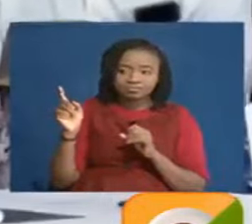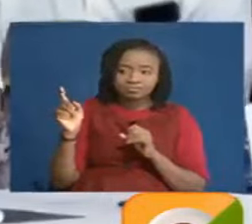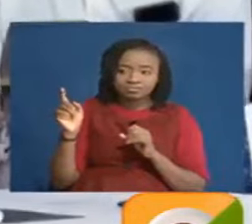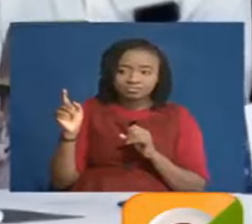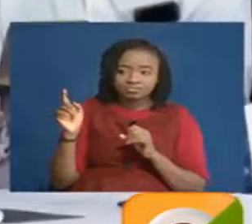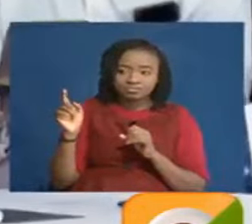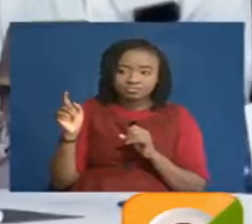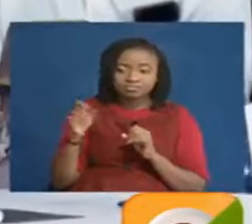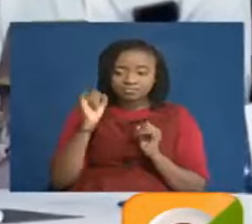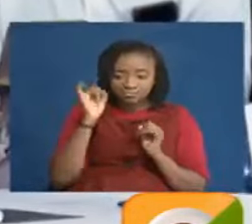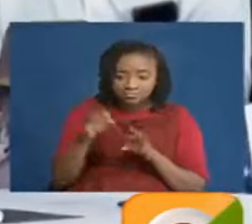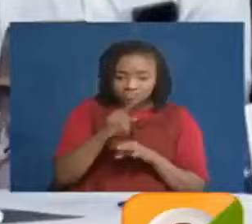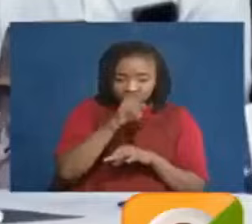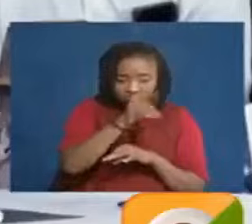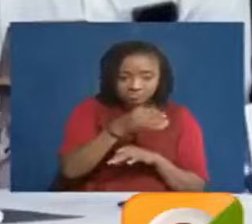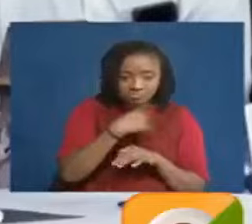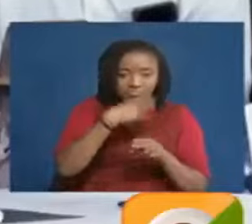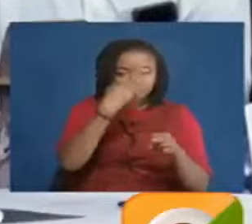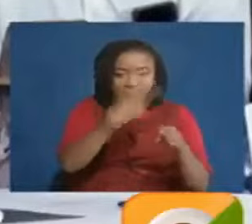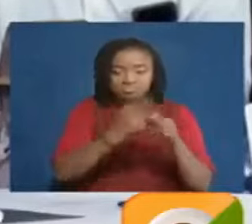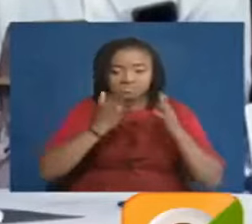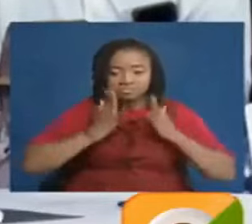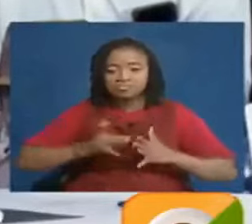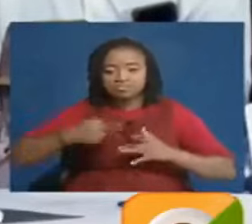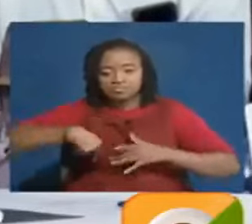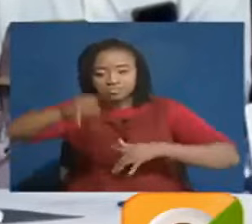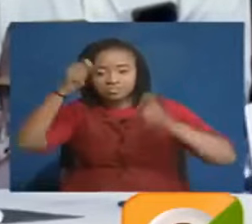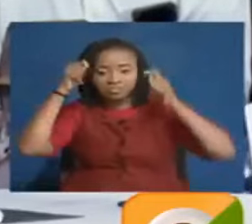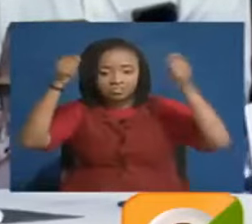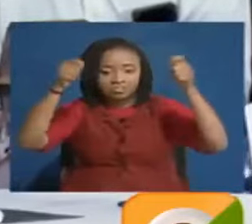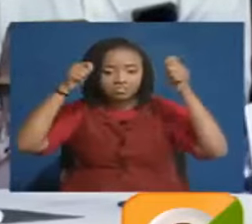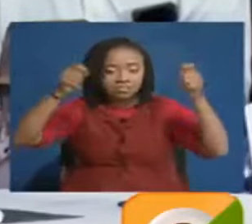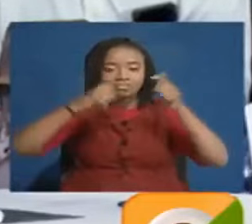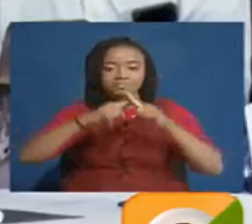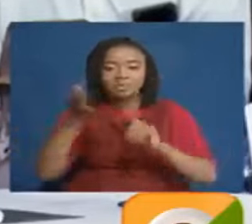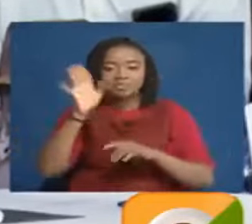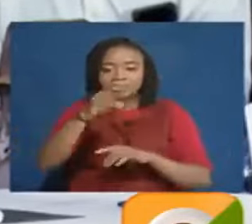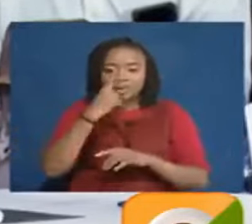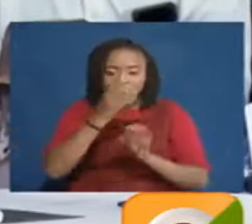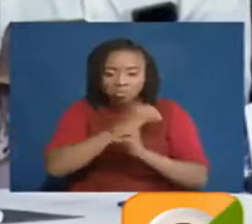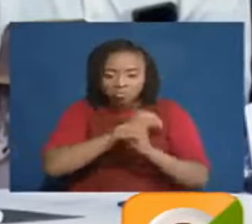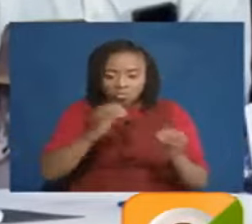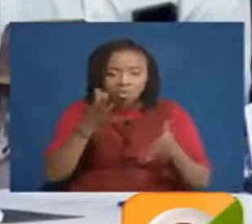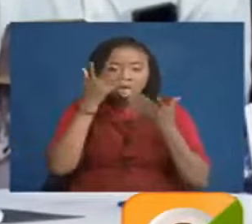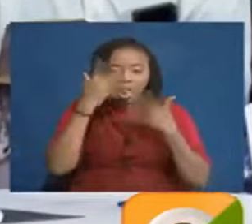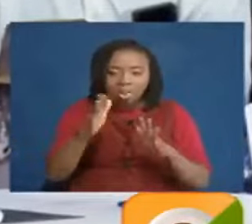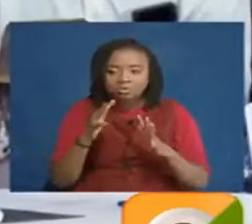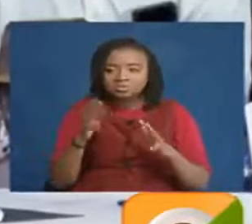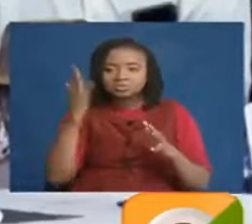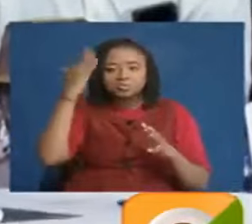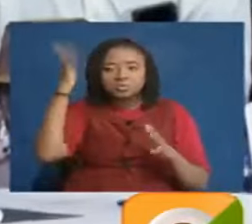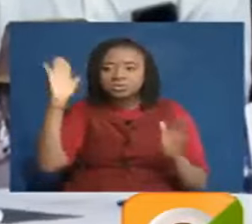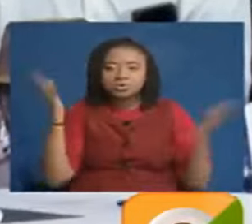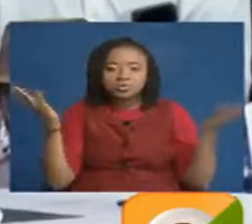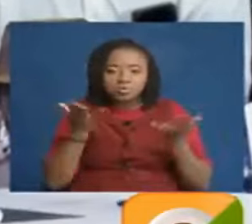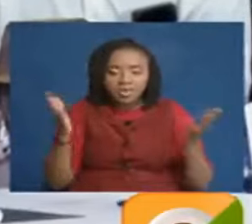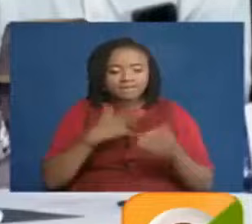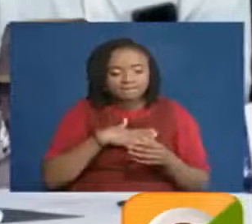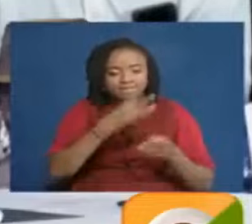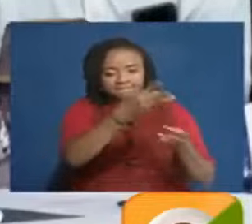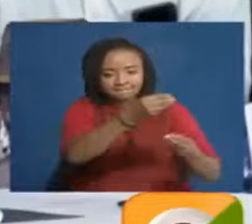kama uko na jina, mtu alienda maandamano, akapotea, hajulikani mahali yuko, tunataka jina